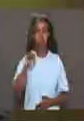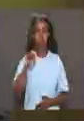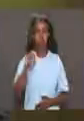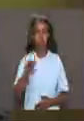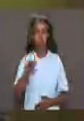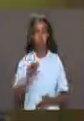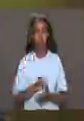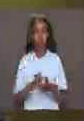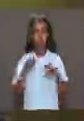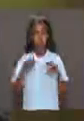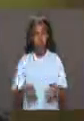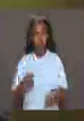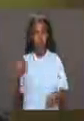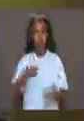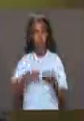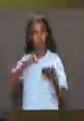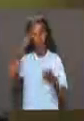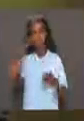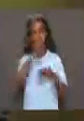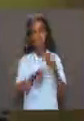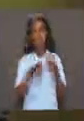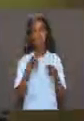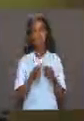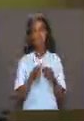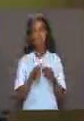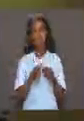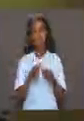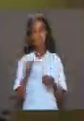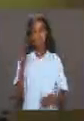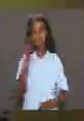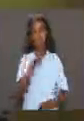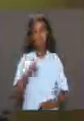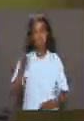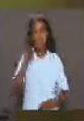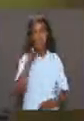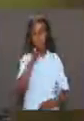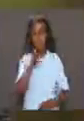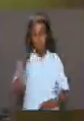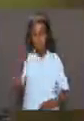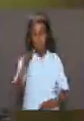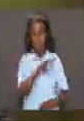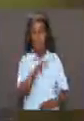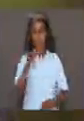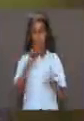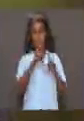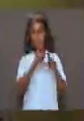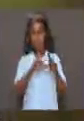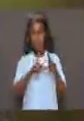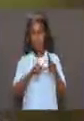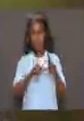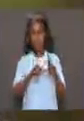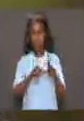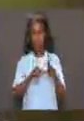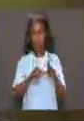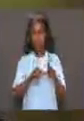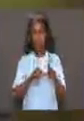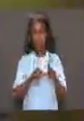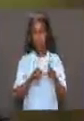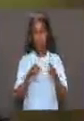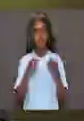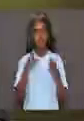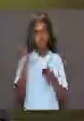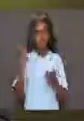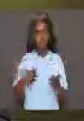Today, we will learn about arcs and angles. Then, we